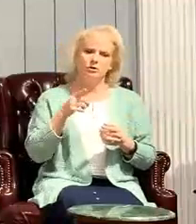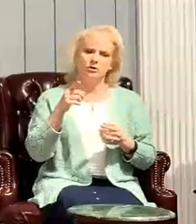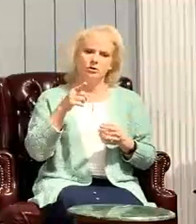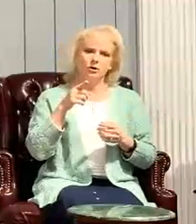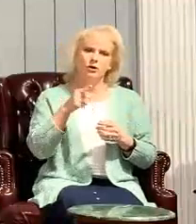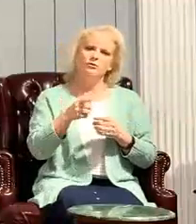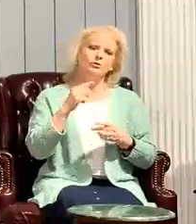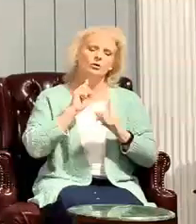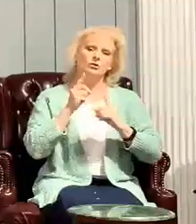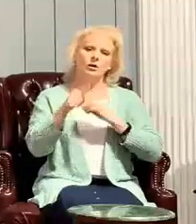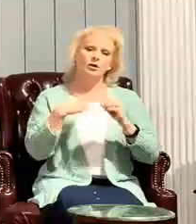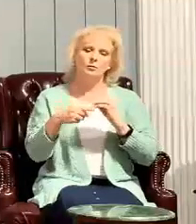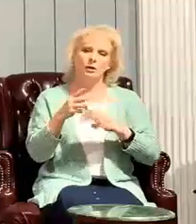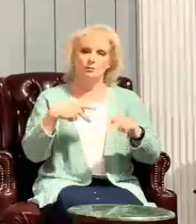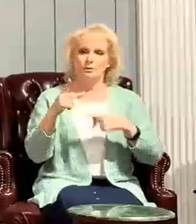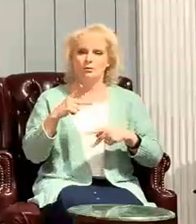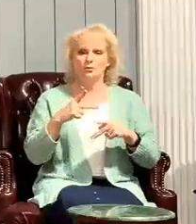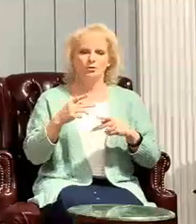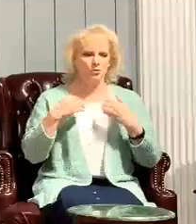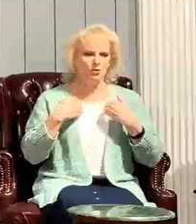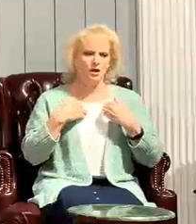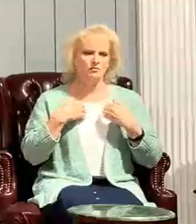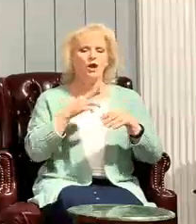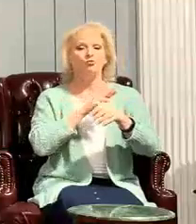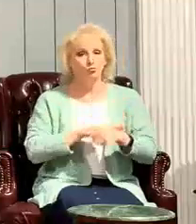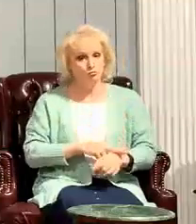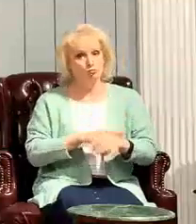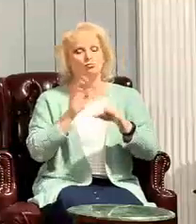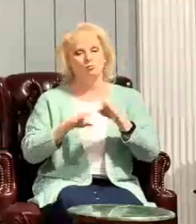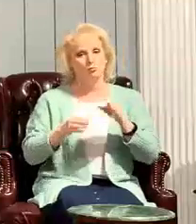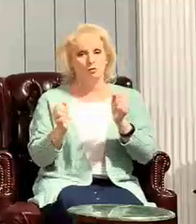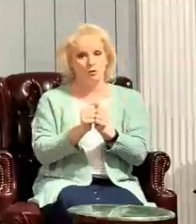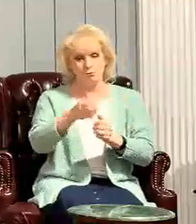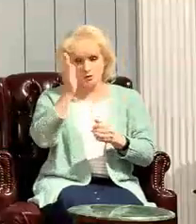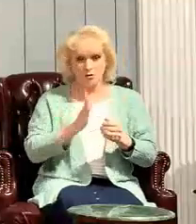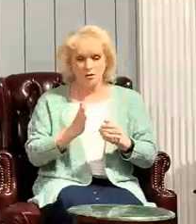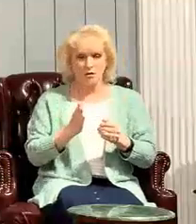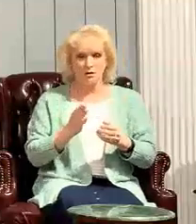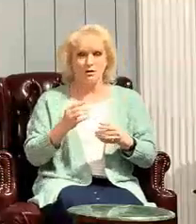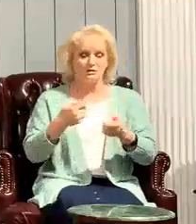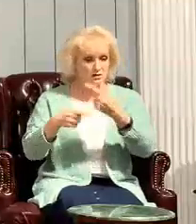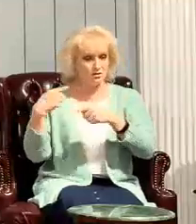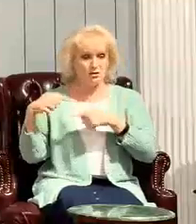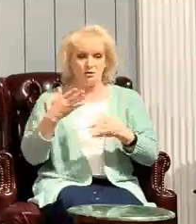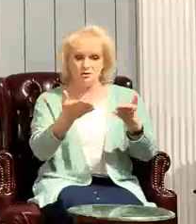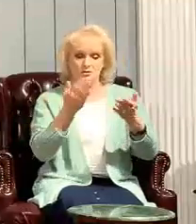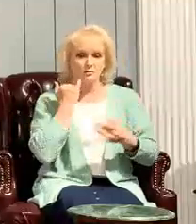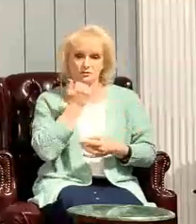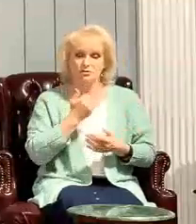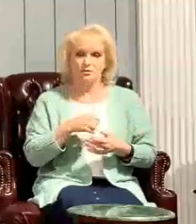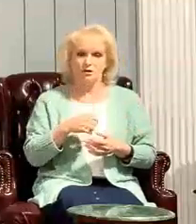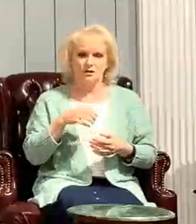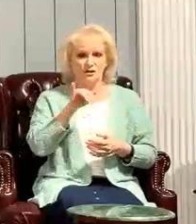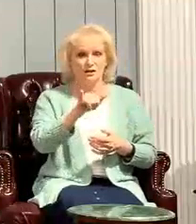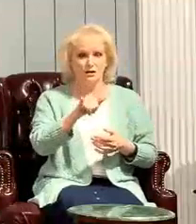who have had a regular walk with God, this is a generation of Israel who have a regular walk with God, and yet Moses